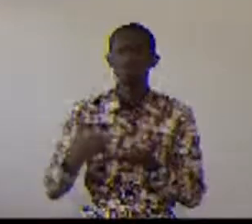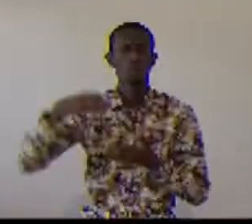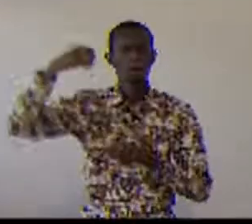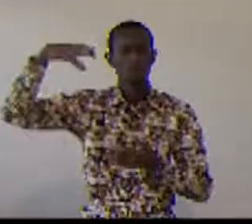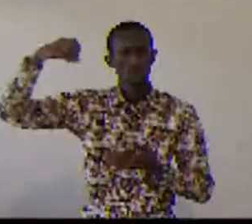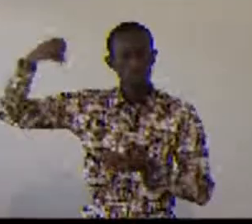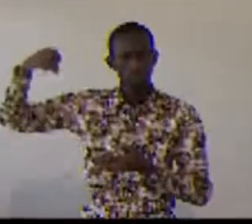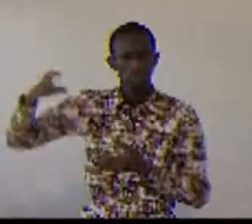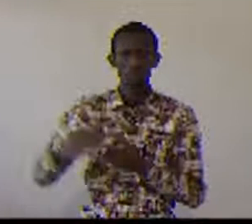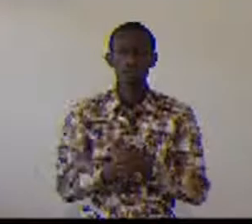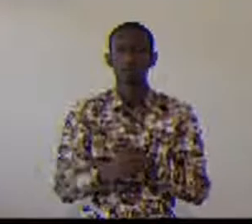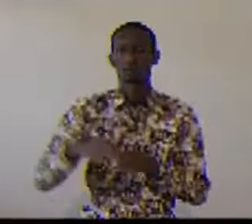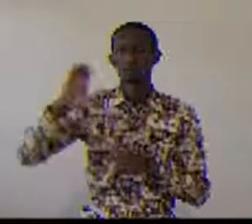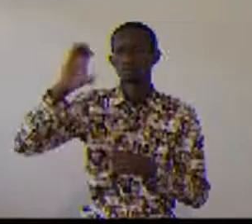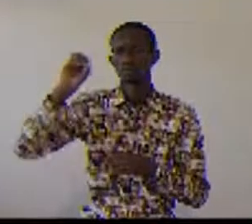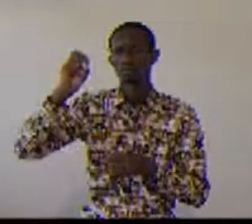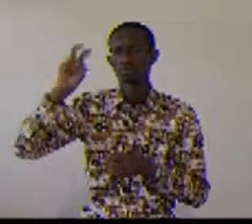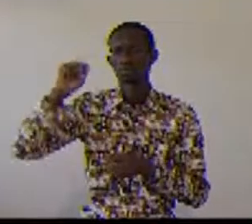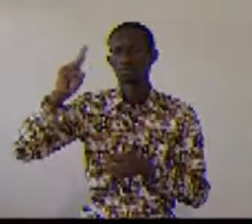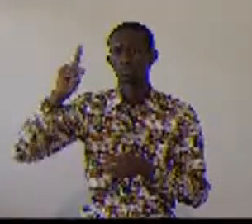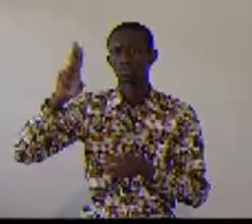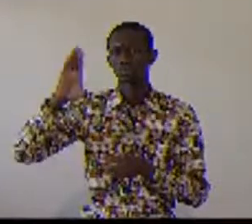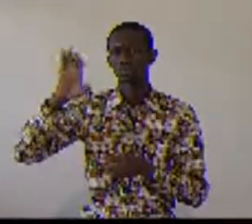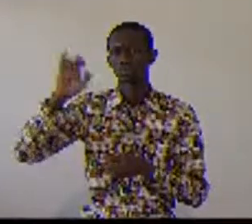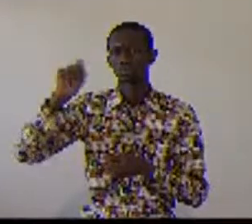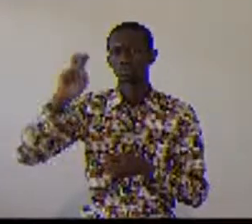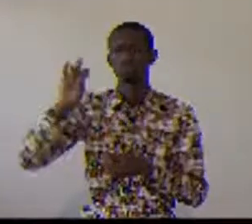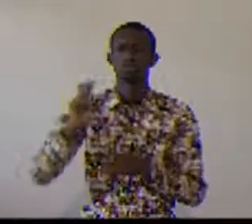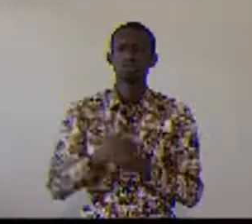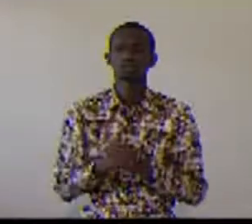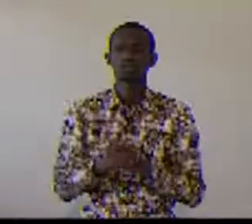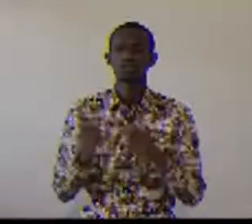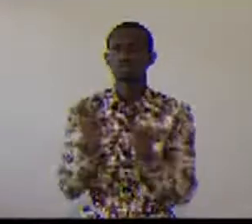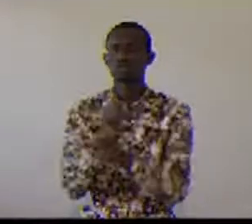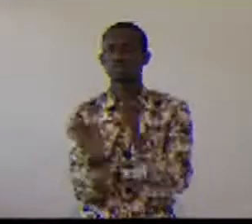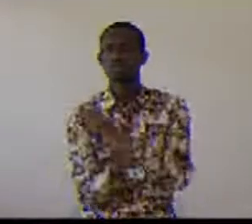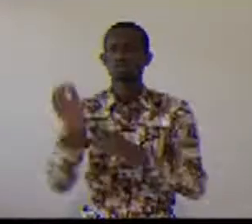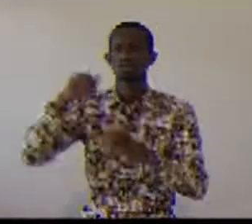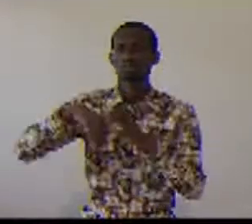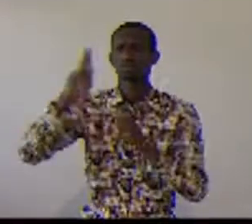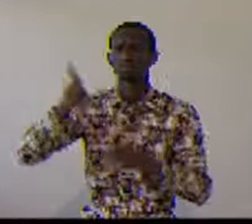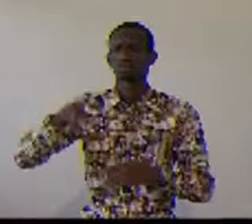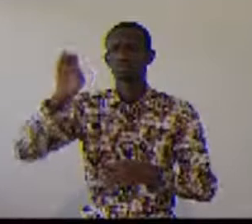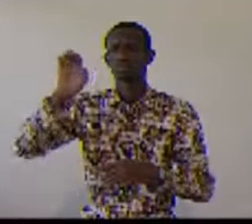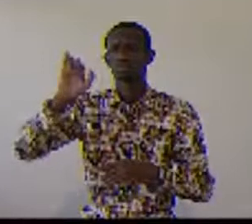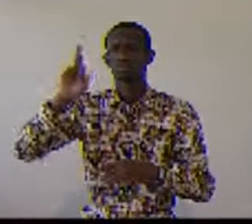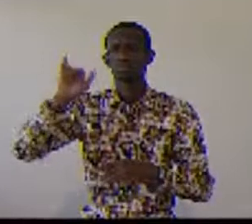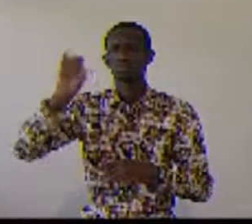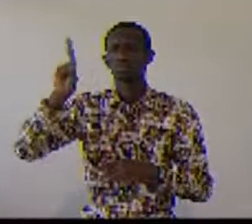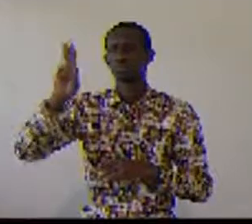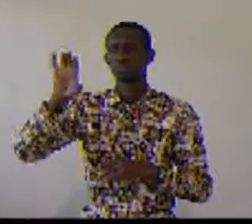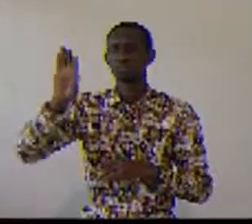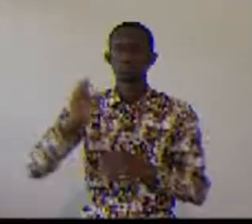conductivity? And after explaining what it is, you should be able to explain how it varies in the periodic